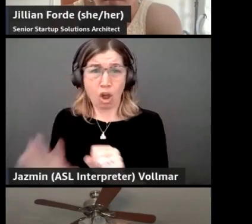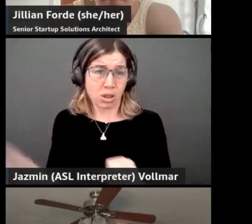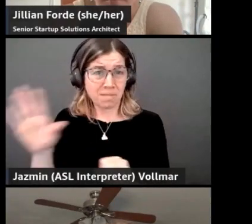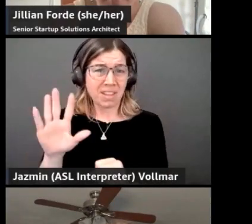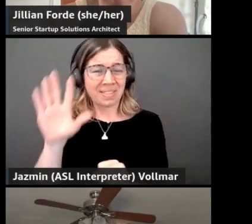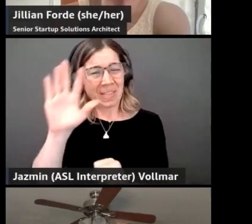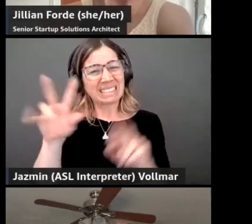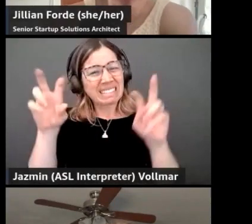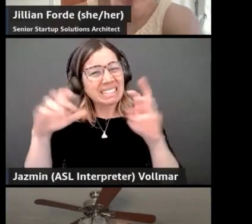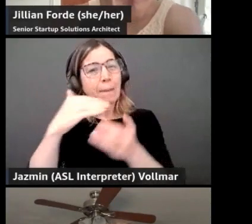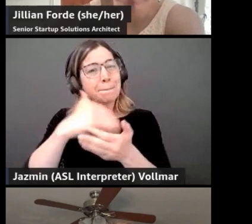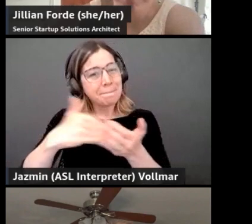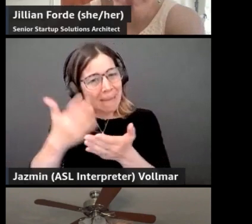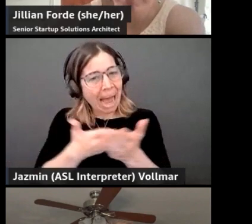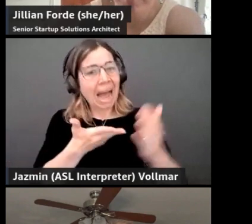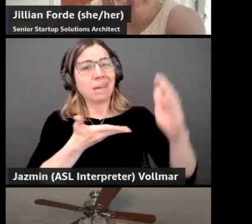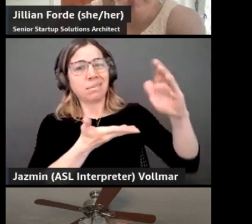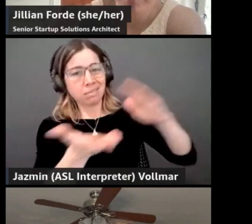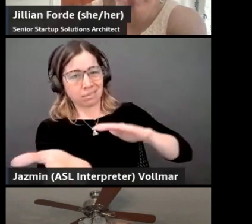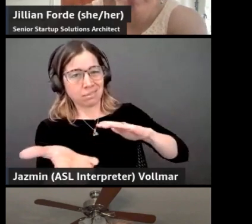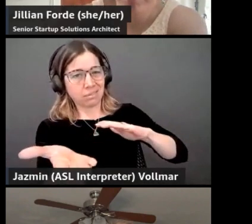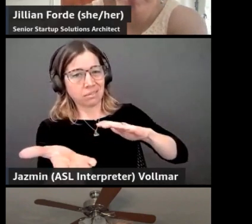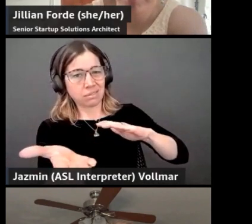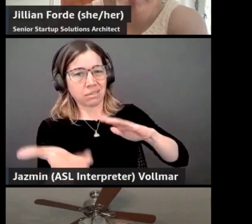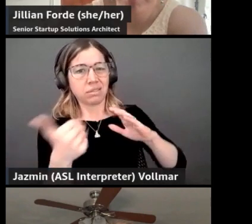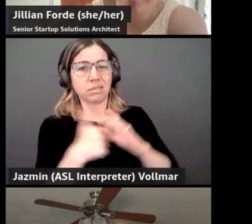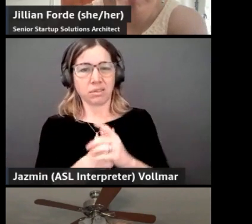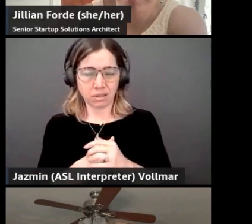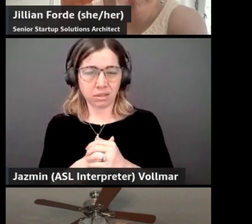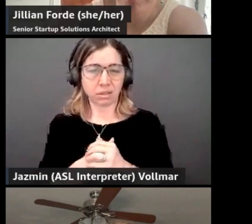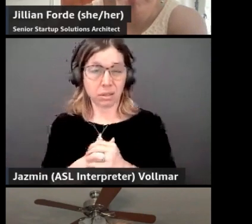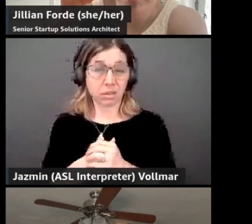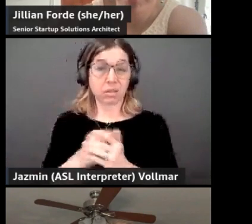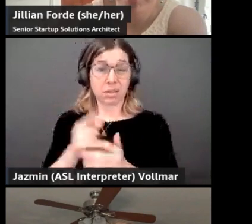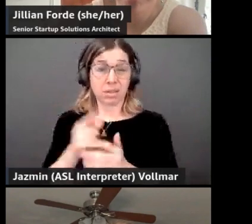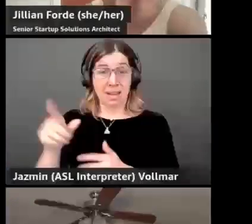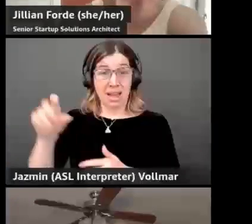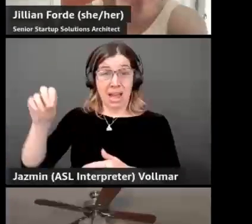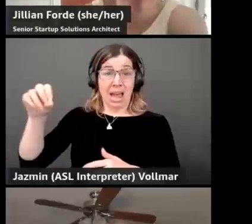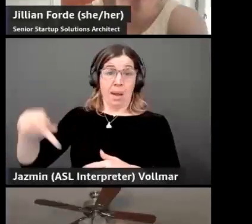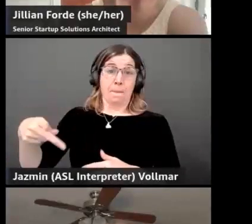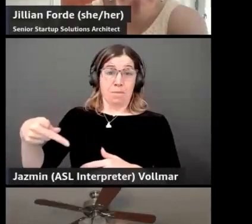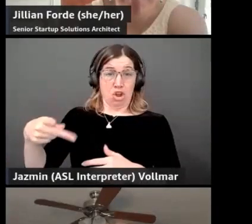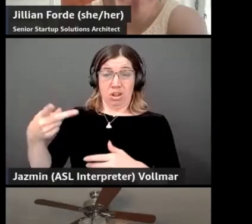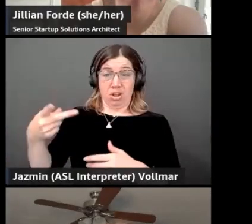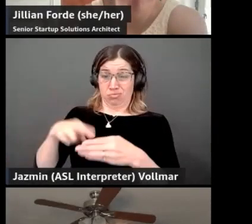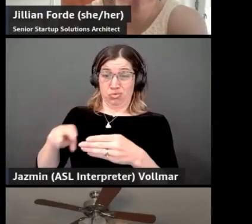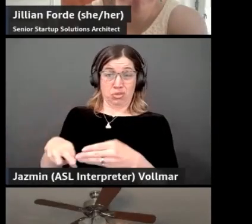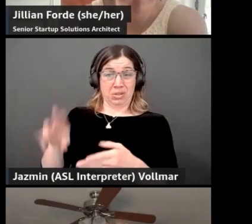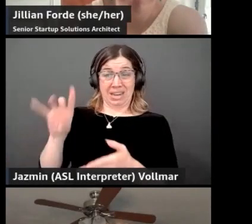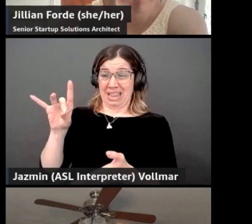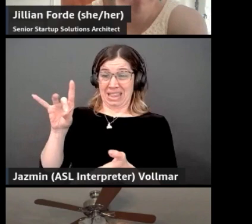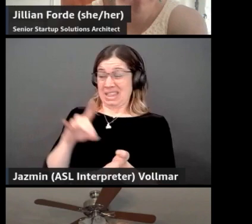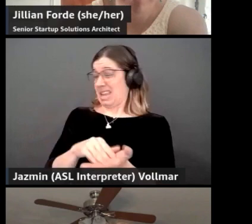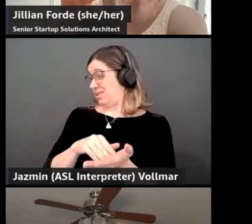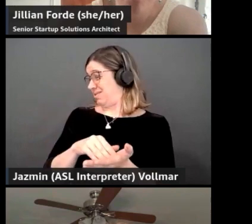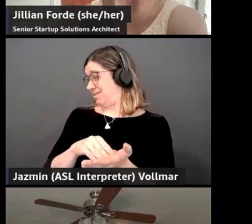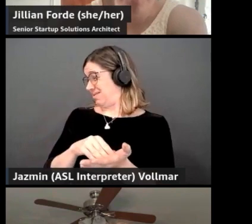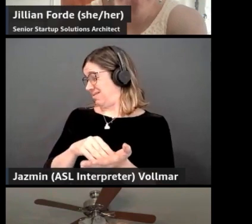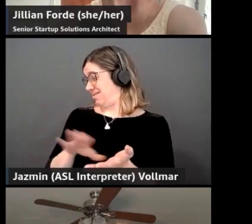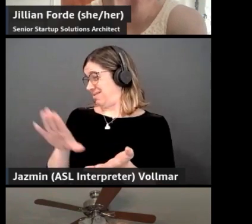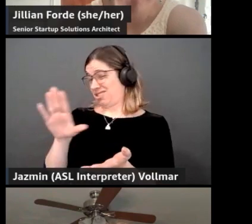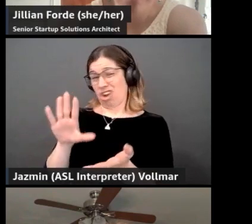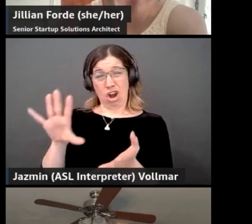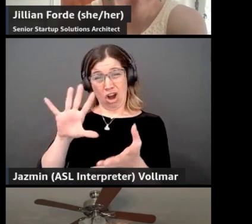the oven. And what we get is, from our output is that we got a list of about 8,000, I think it was 8,000 articles of